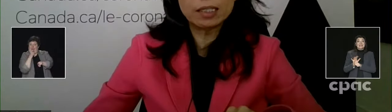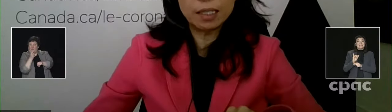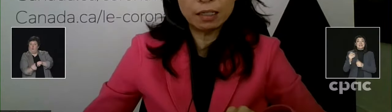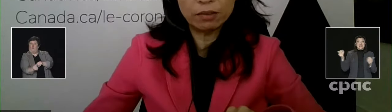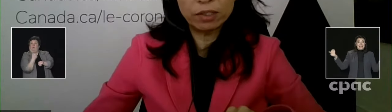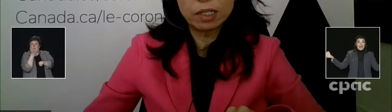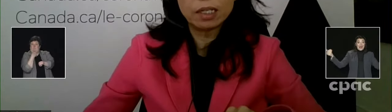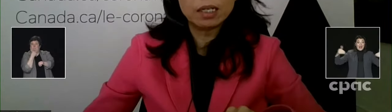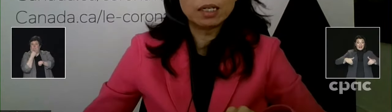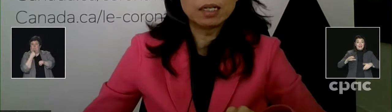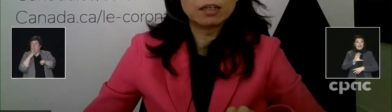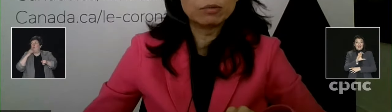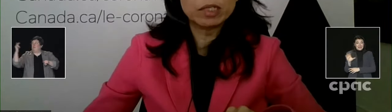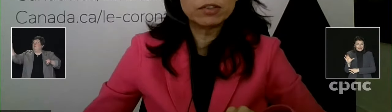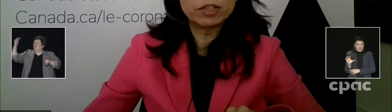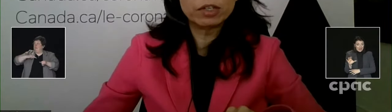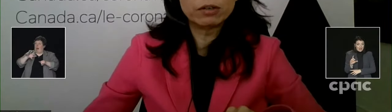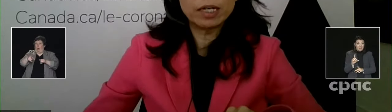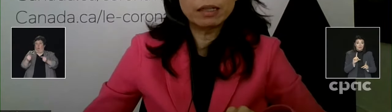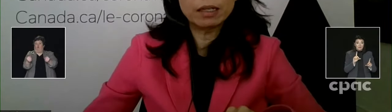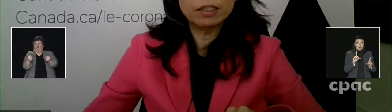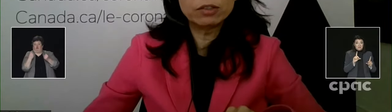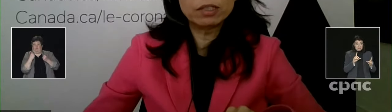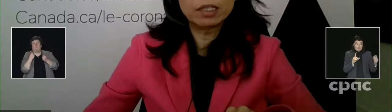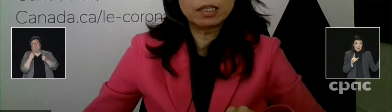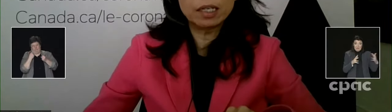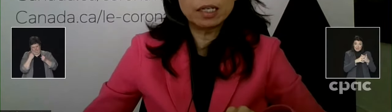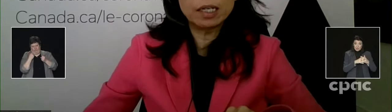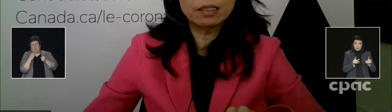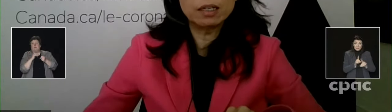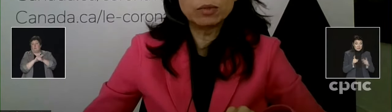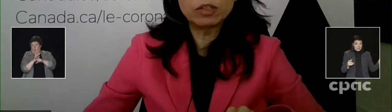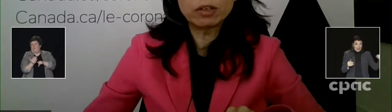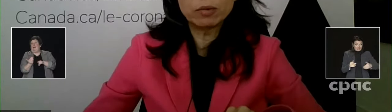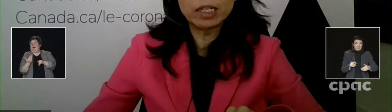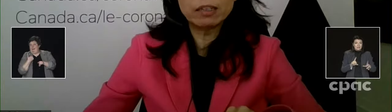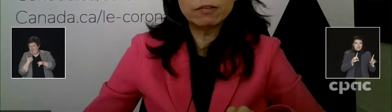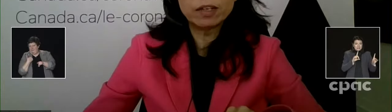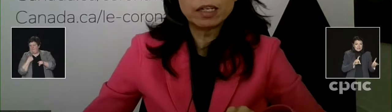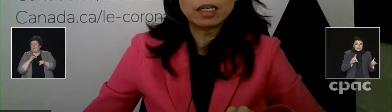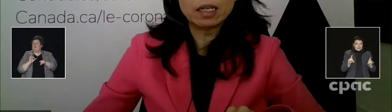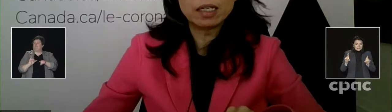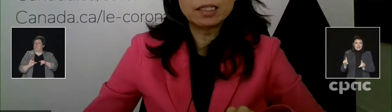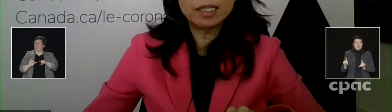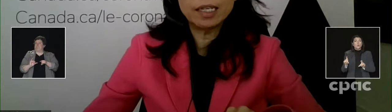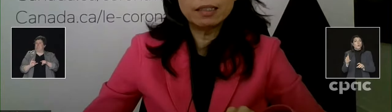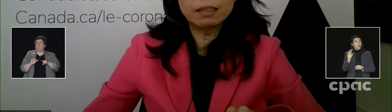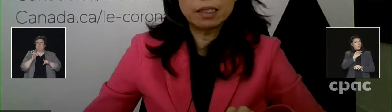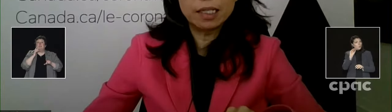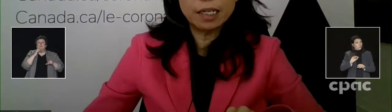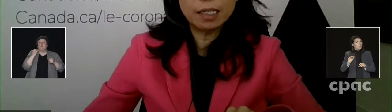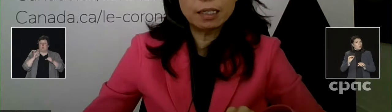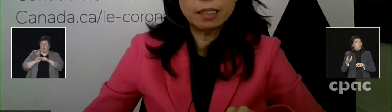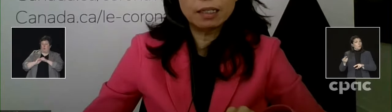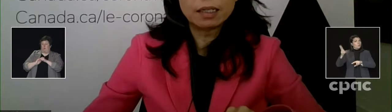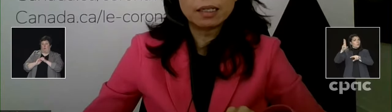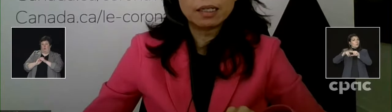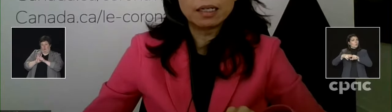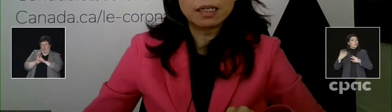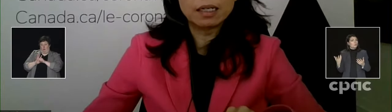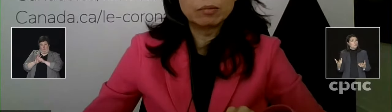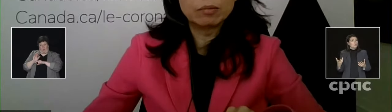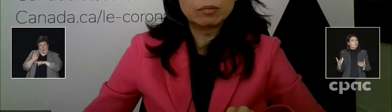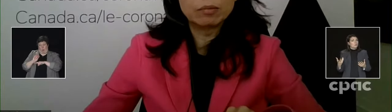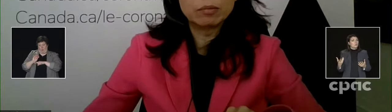from the United States. So I do think that as the Omicron wave descends in